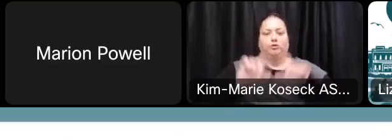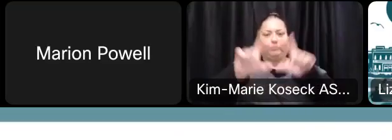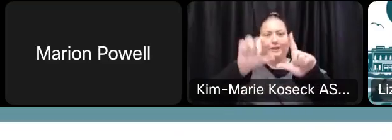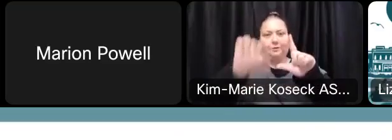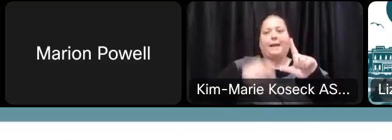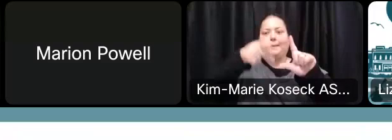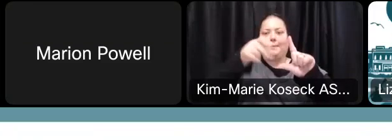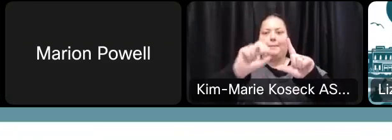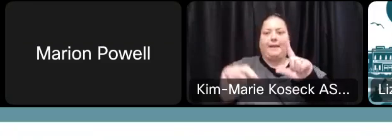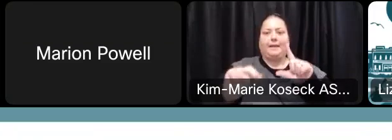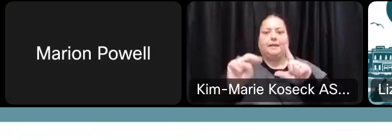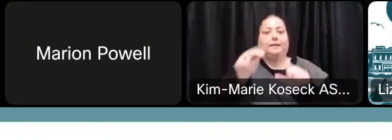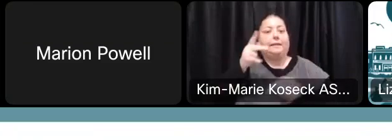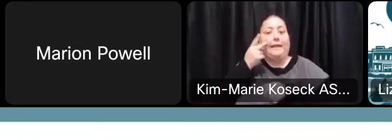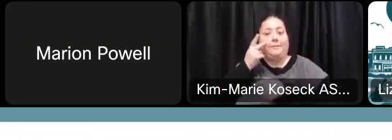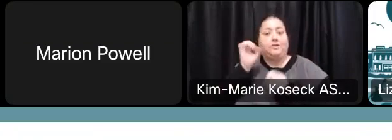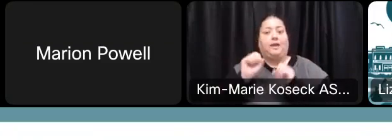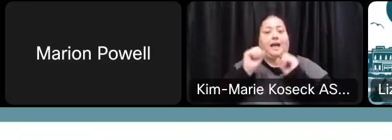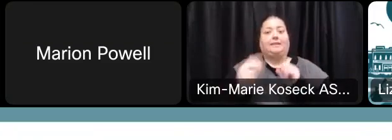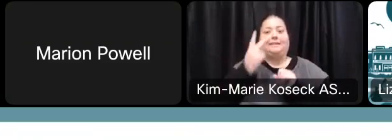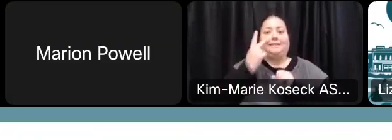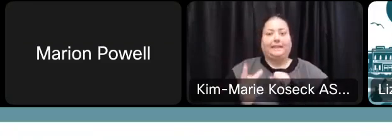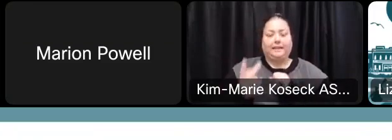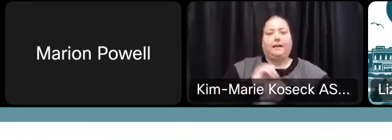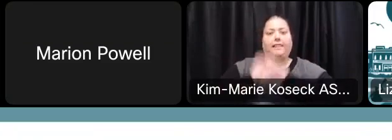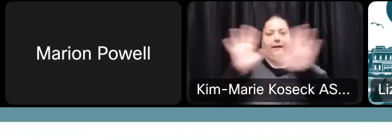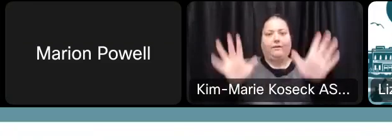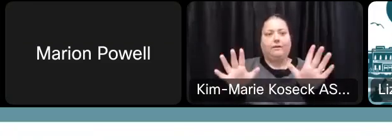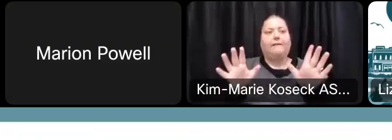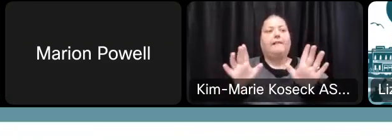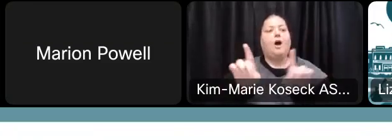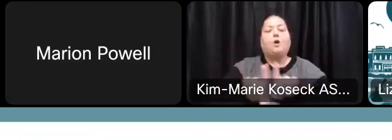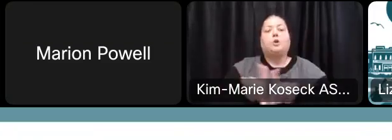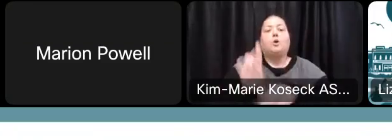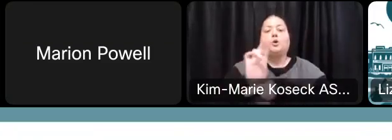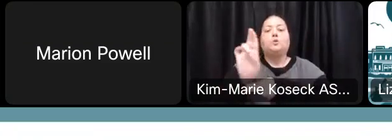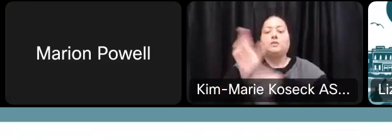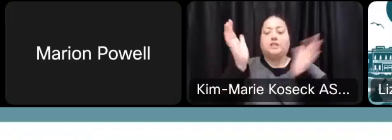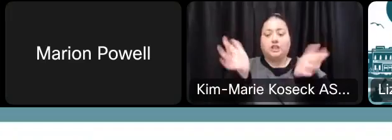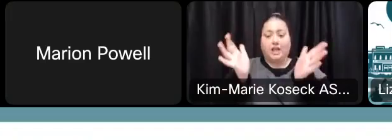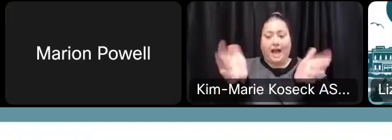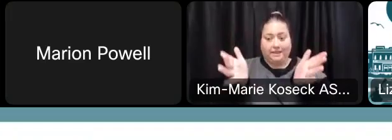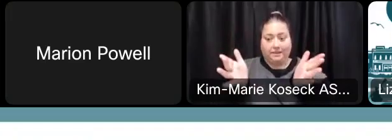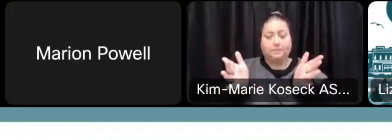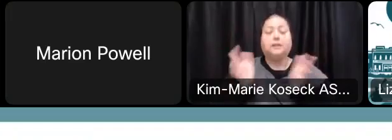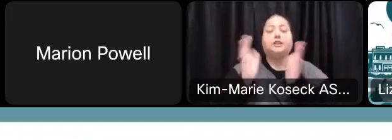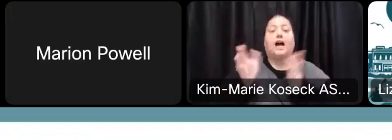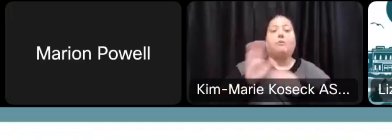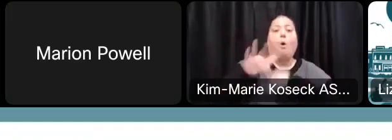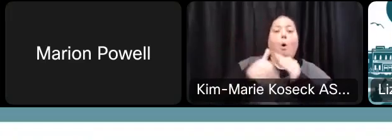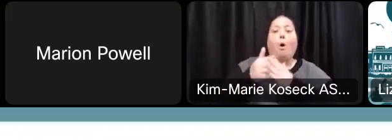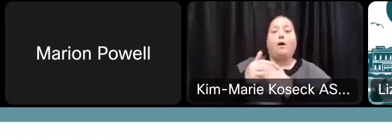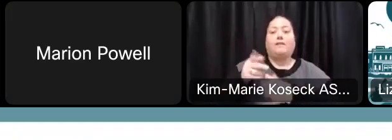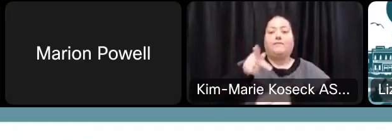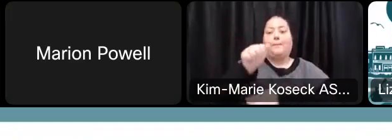to your screen and make it bigger so you can follow along. You can also utilize the chat. The chat will go to all of the panelists